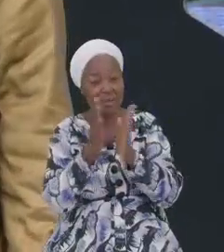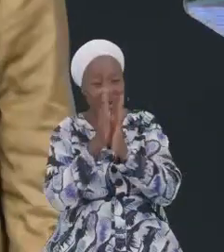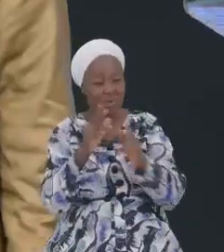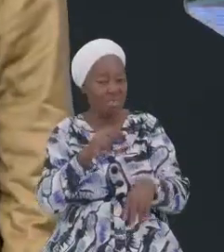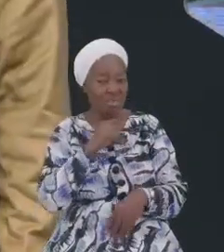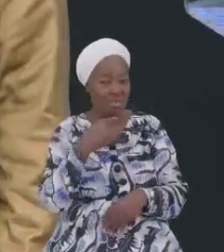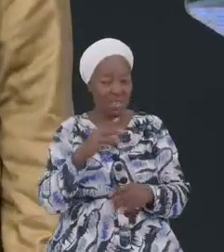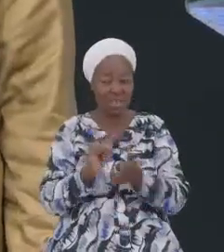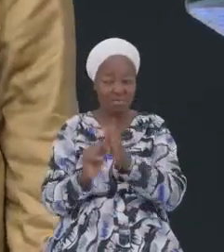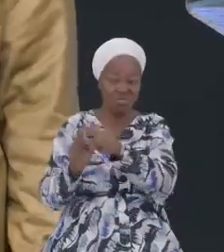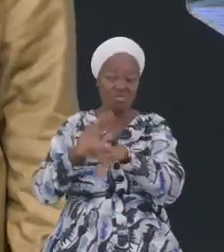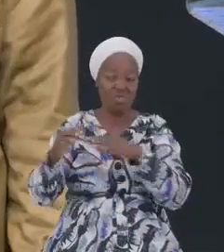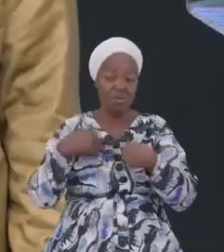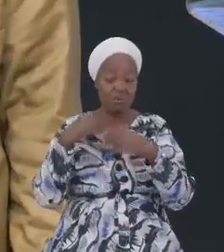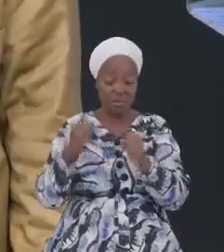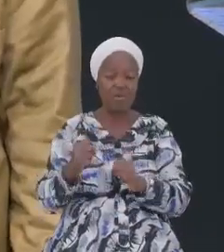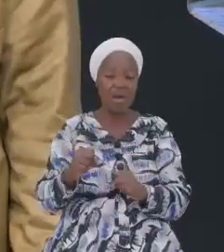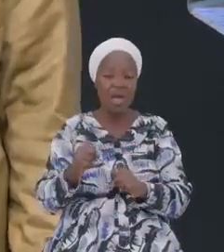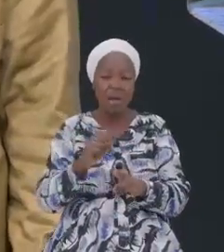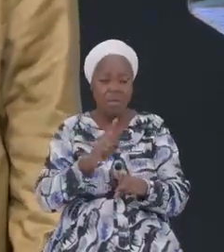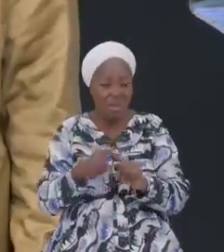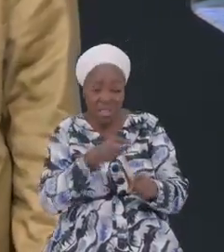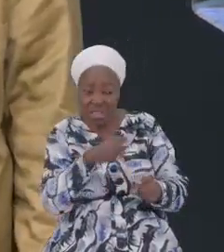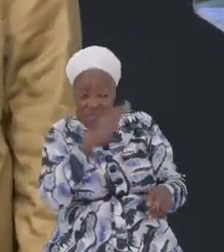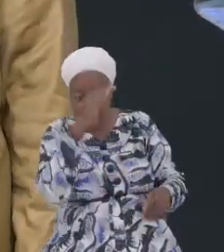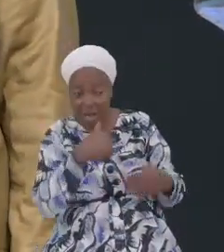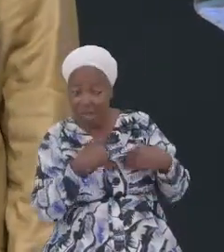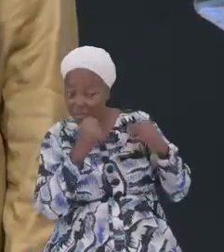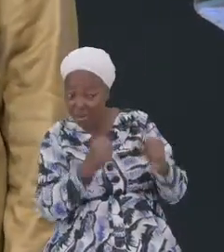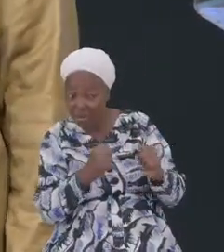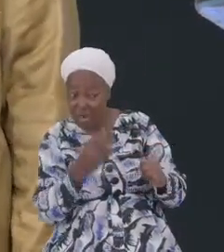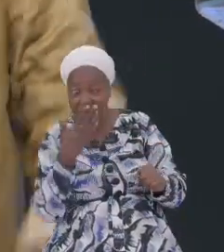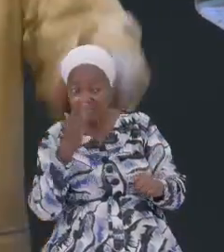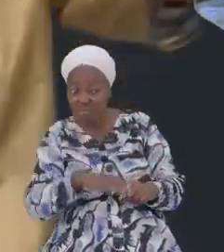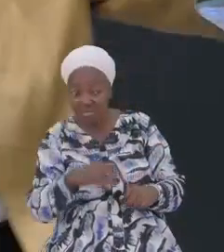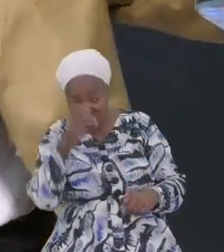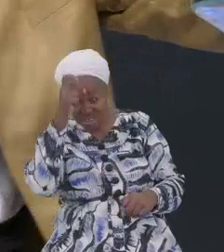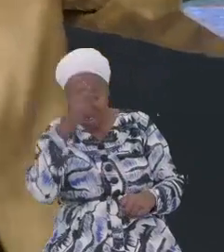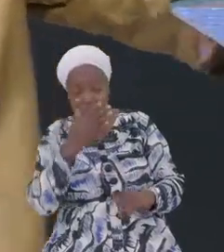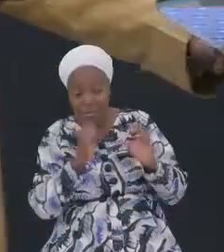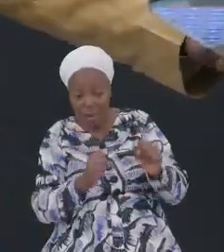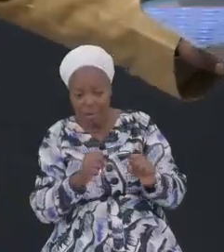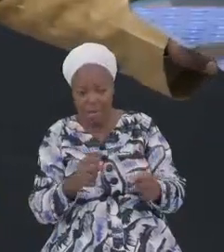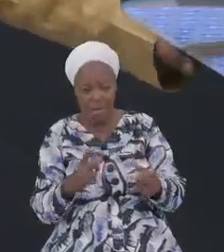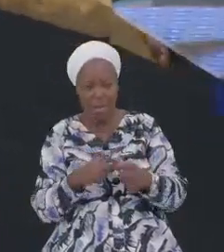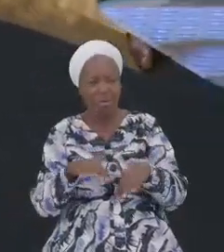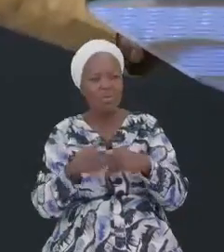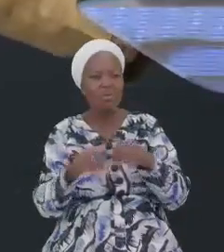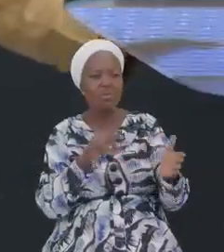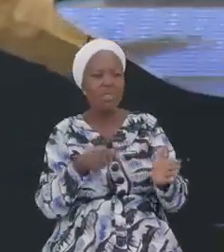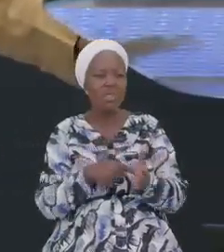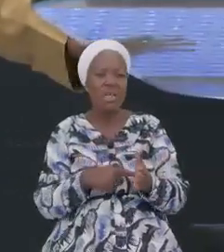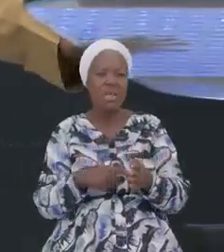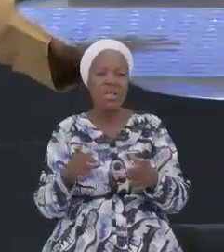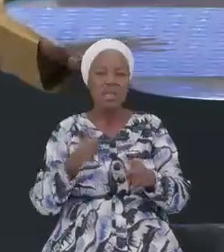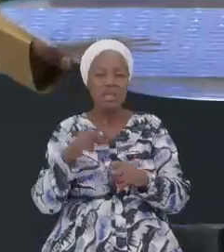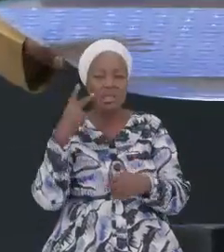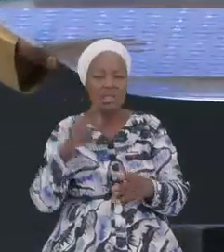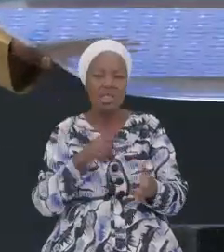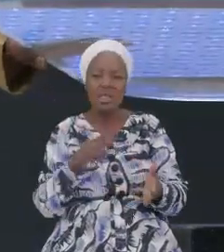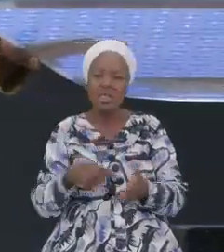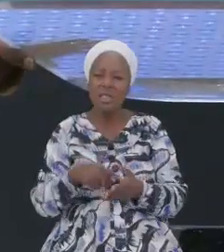have power? This man has power. Be careful how you deal with the situation. Look at Paul. This is why we call